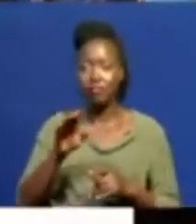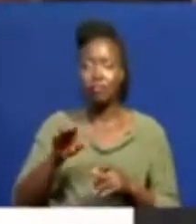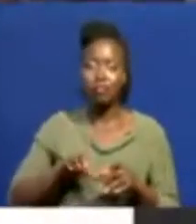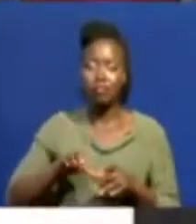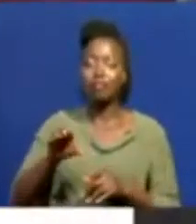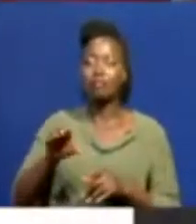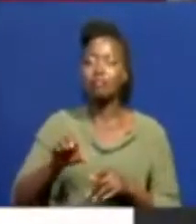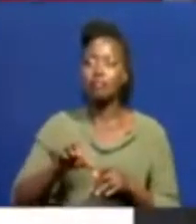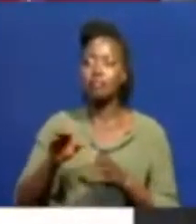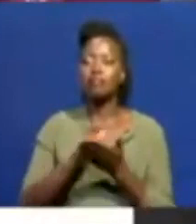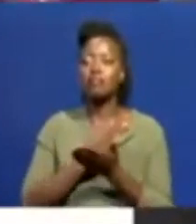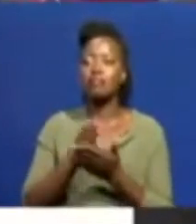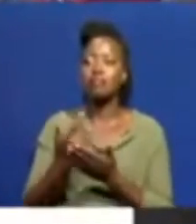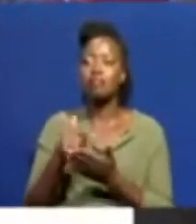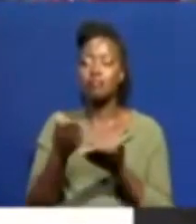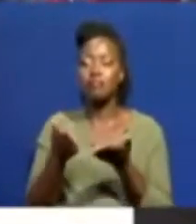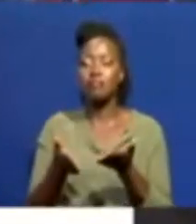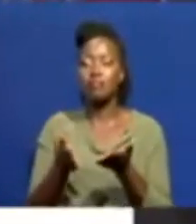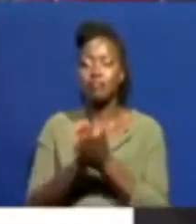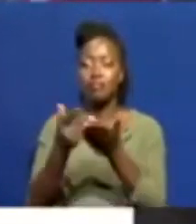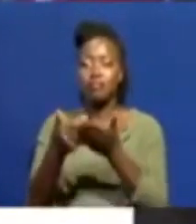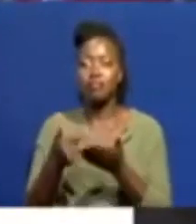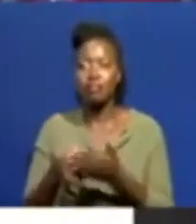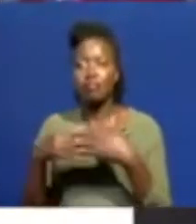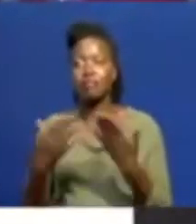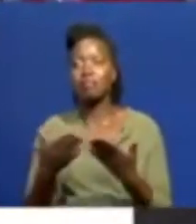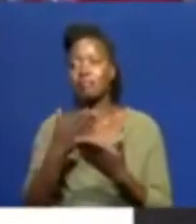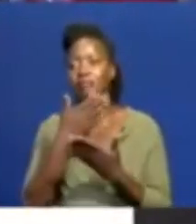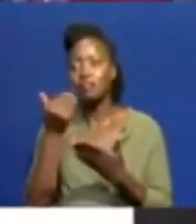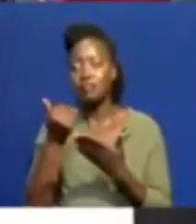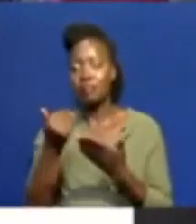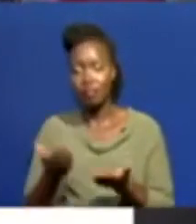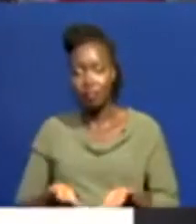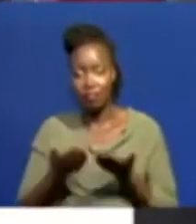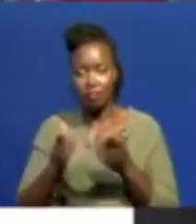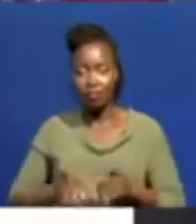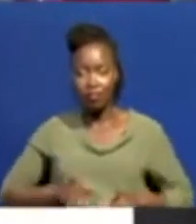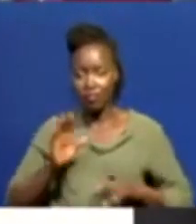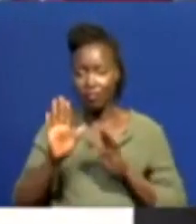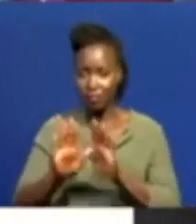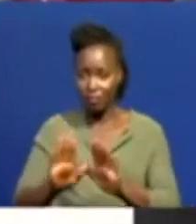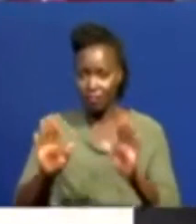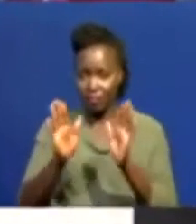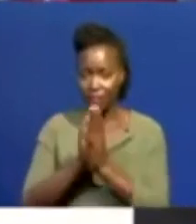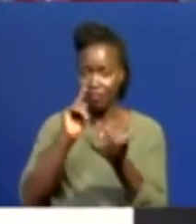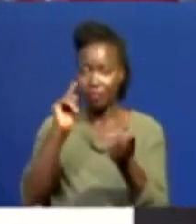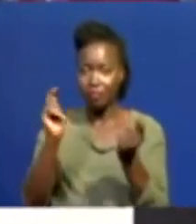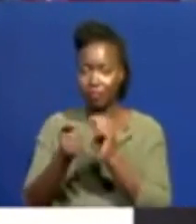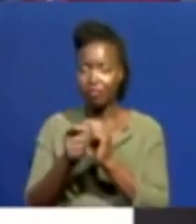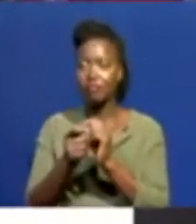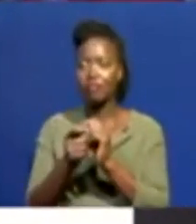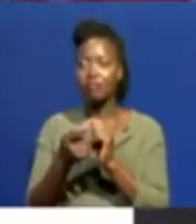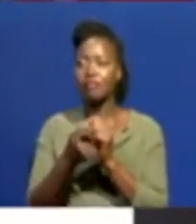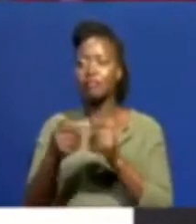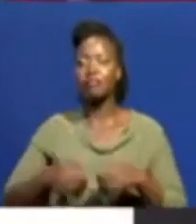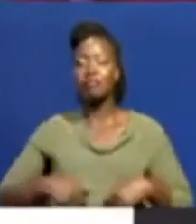sector. And we are here to discuss how we can better their lives and how we can be able to change and transform these